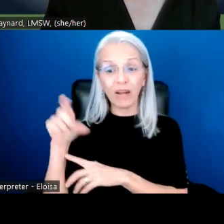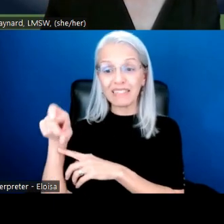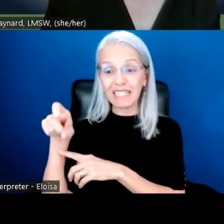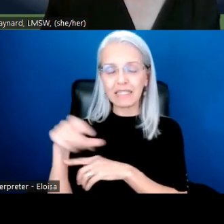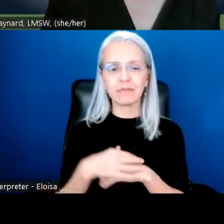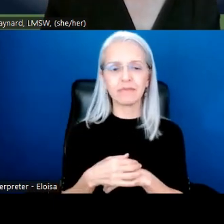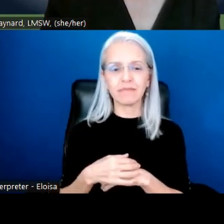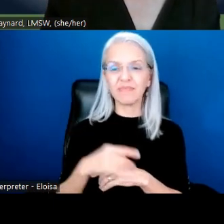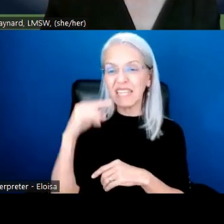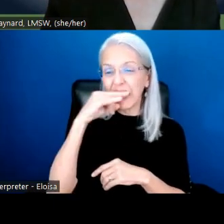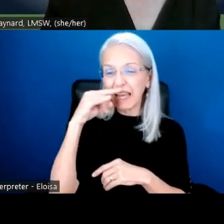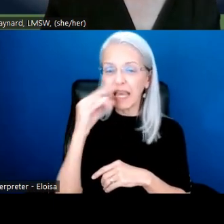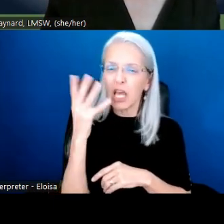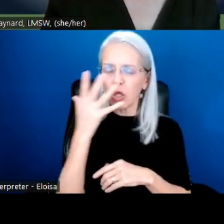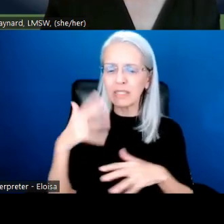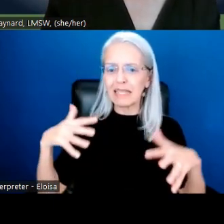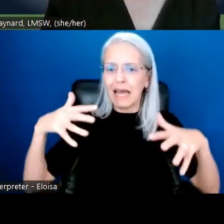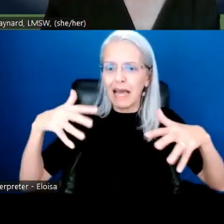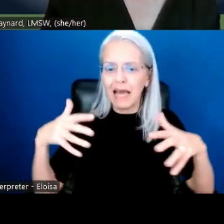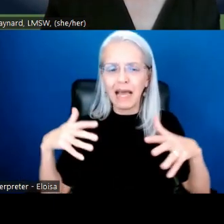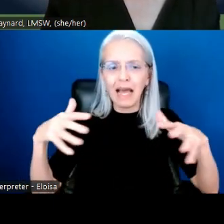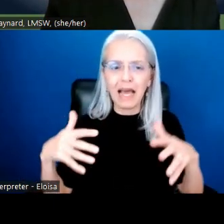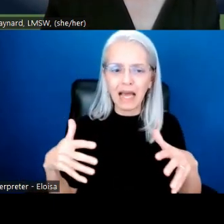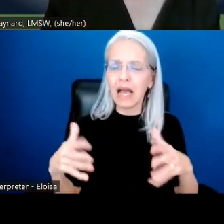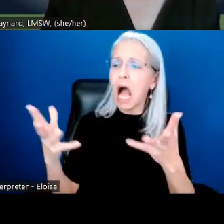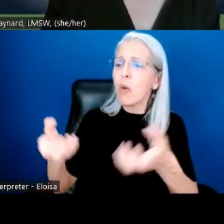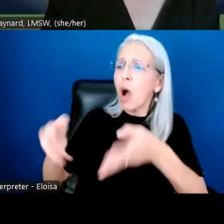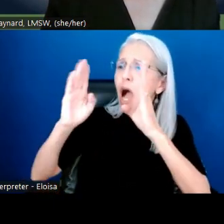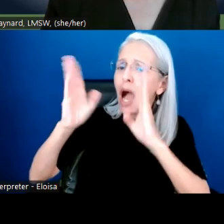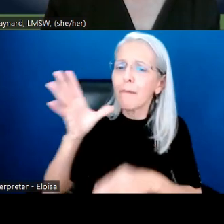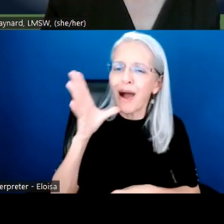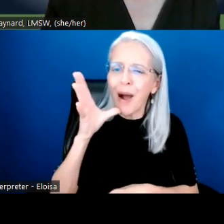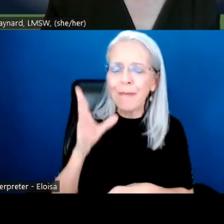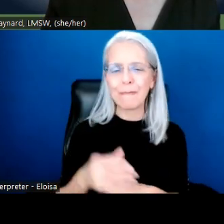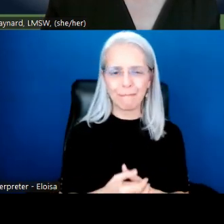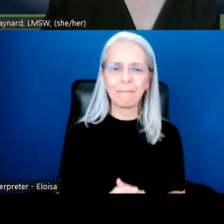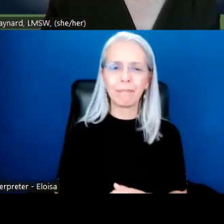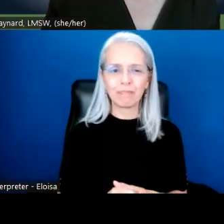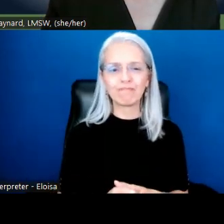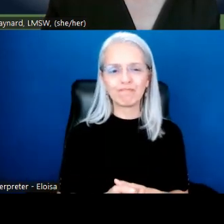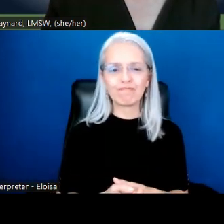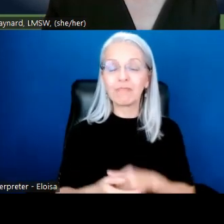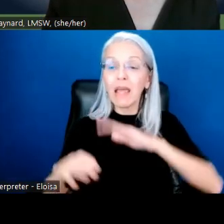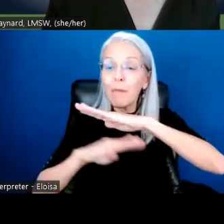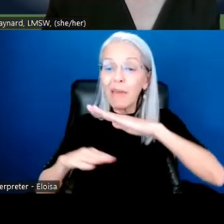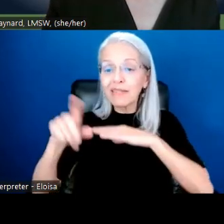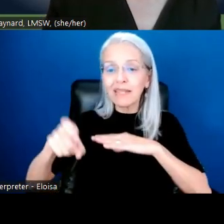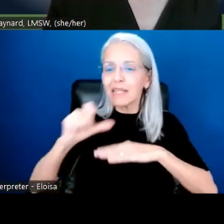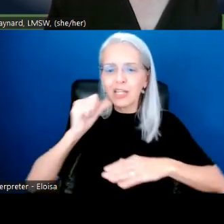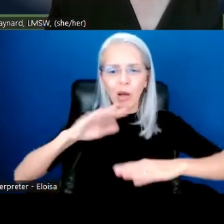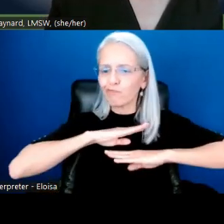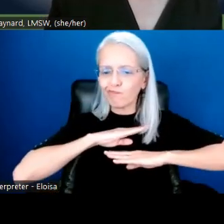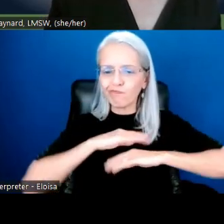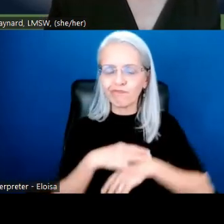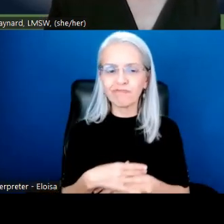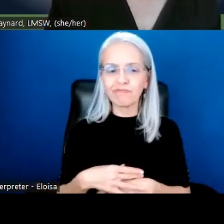Kid looks frantic. Yeah, kid, I want your attention, mom. Basic needs aren't being met. He's